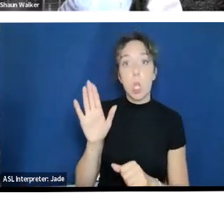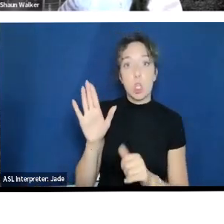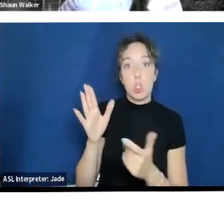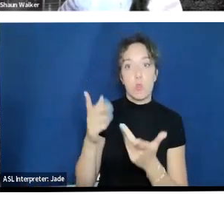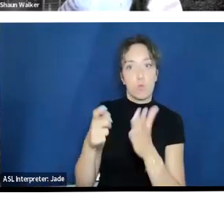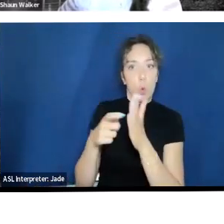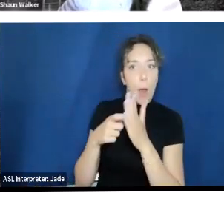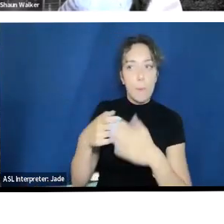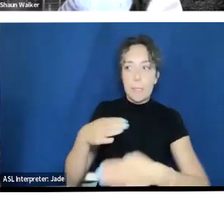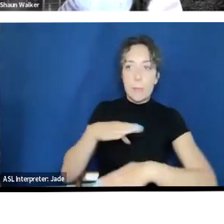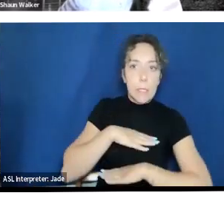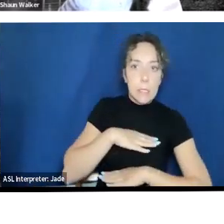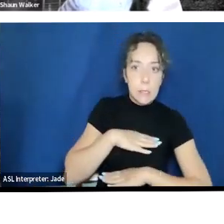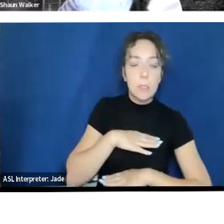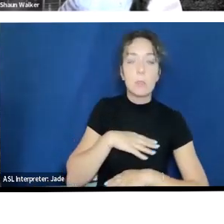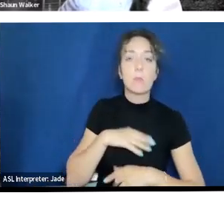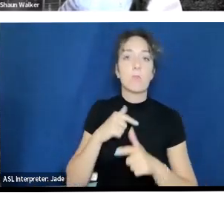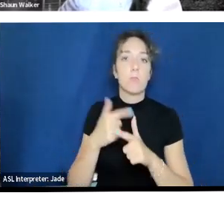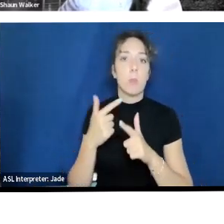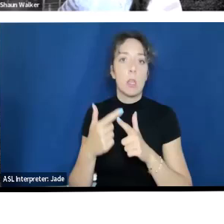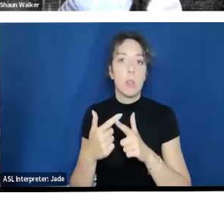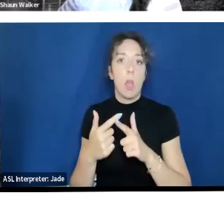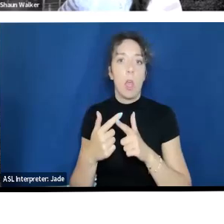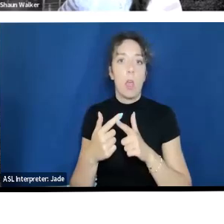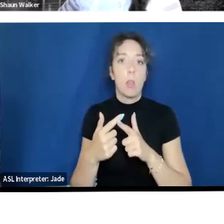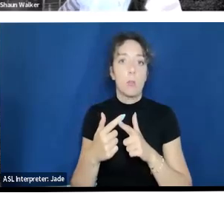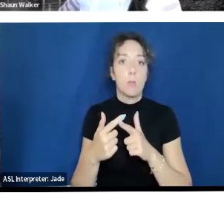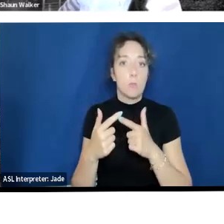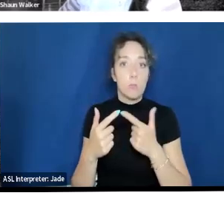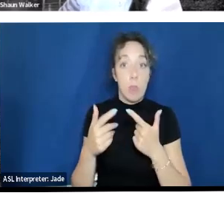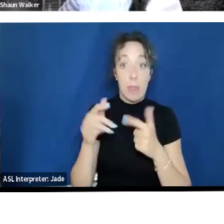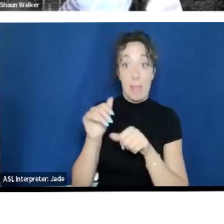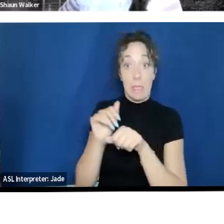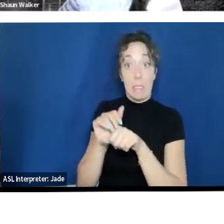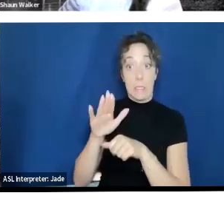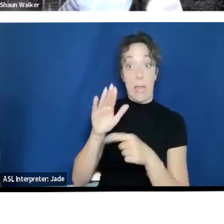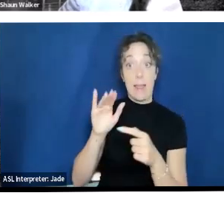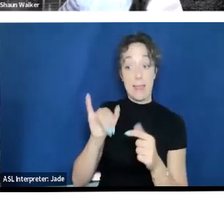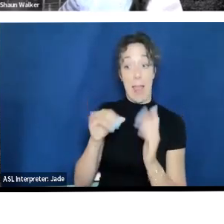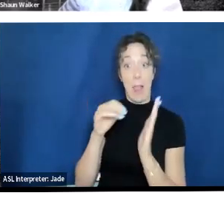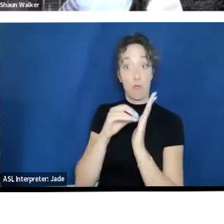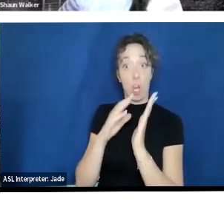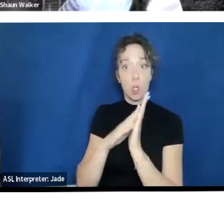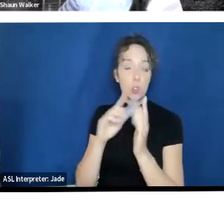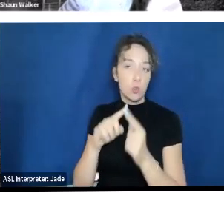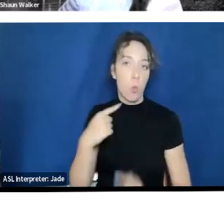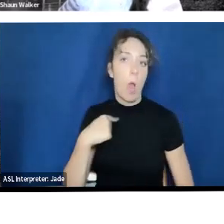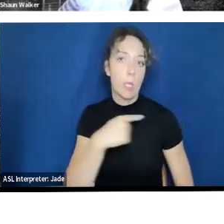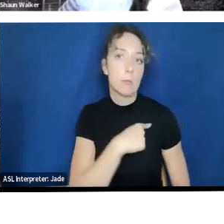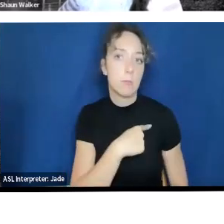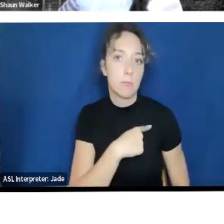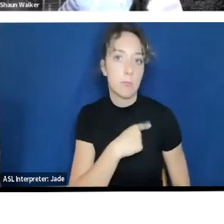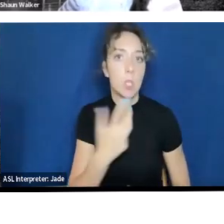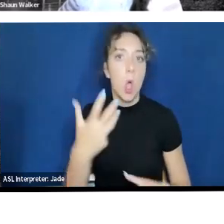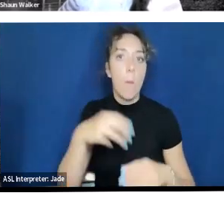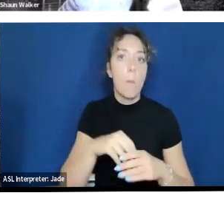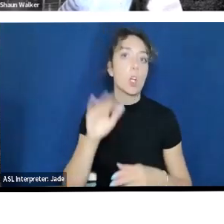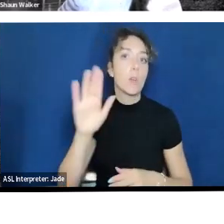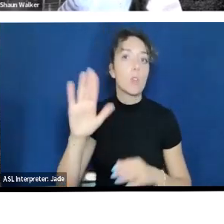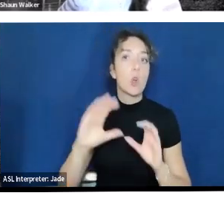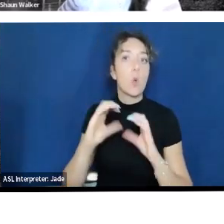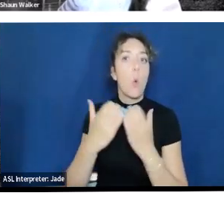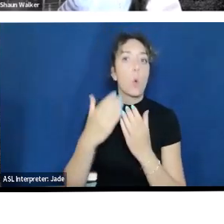meets. And they just send up whichever record to us as a normal part of their course file